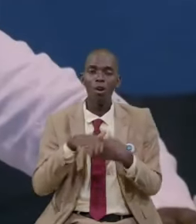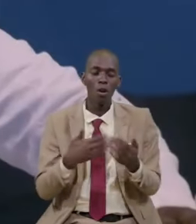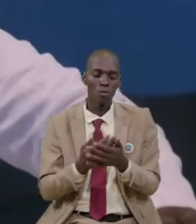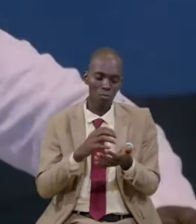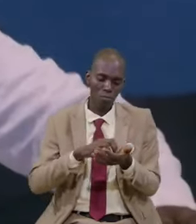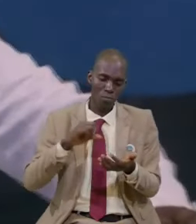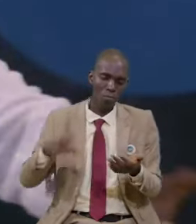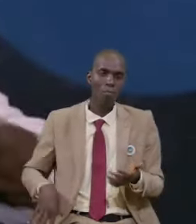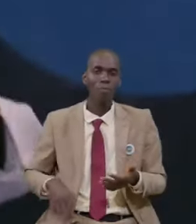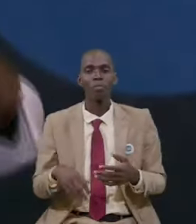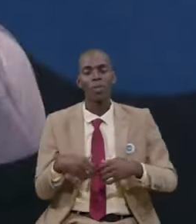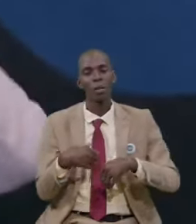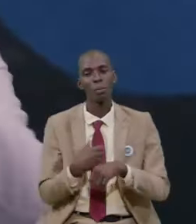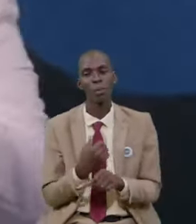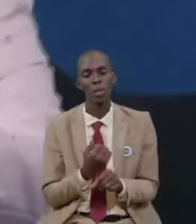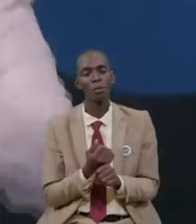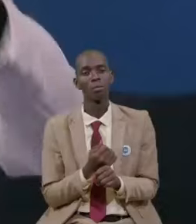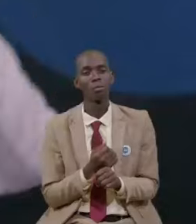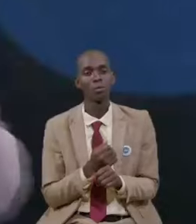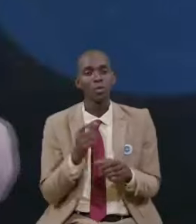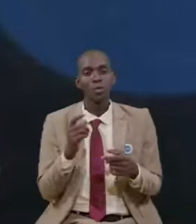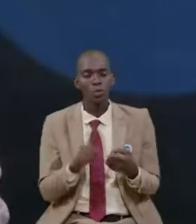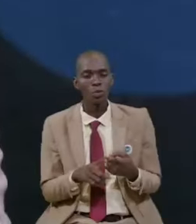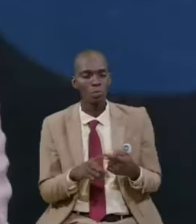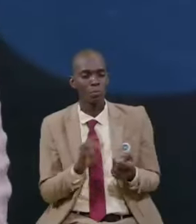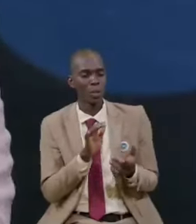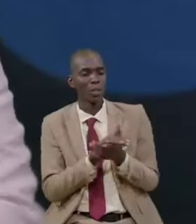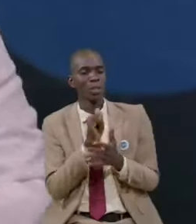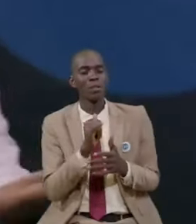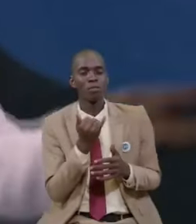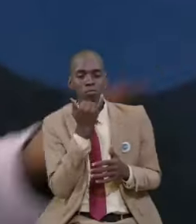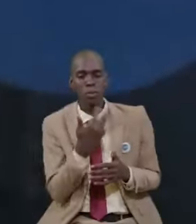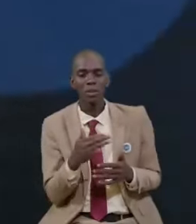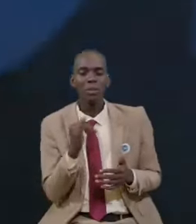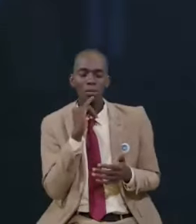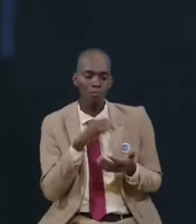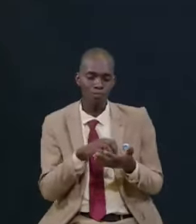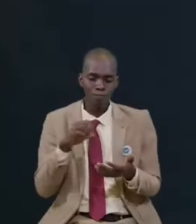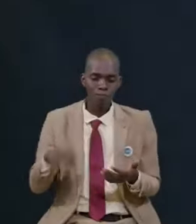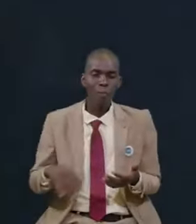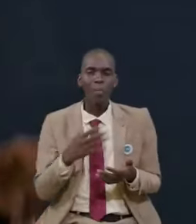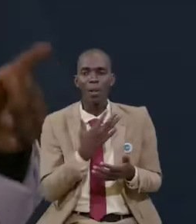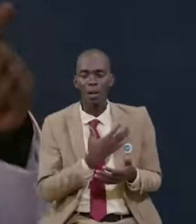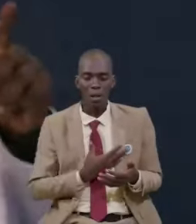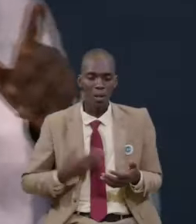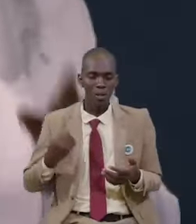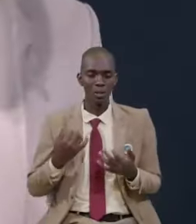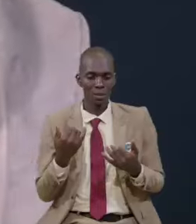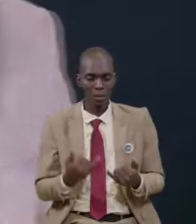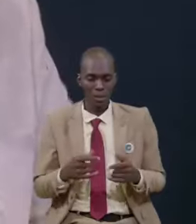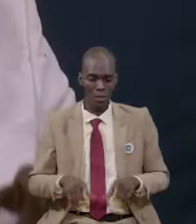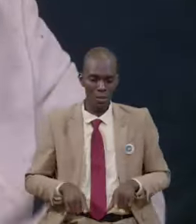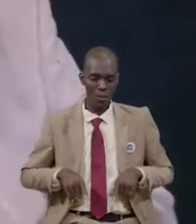that is gone. And he lives a life above board, above reproach,